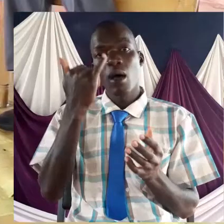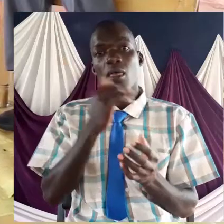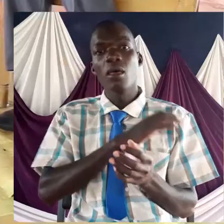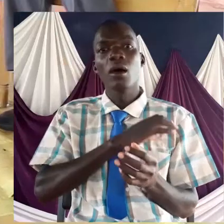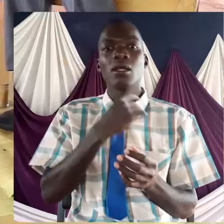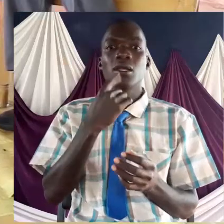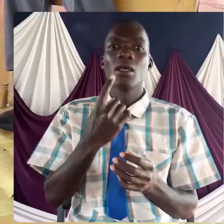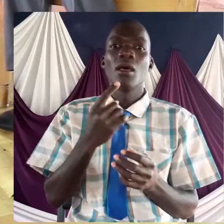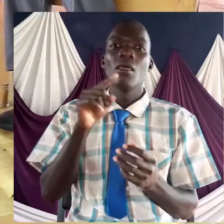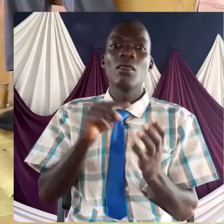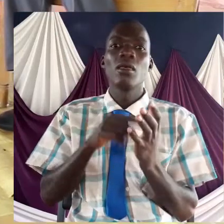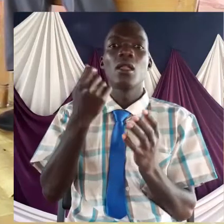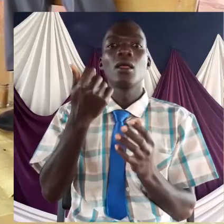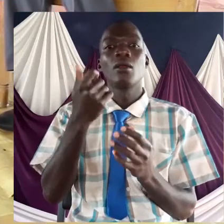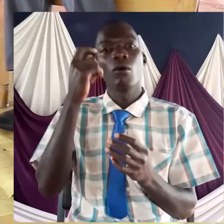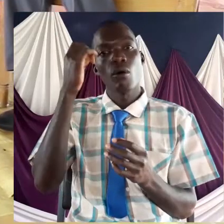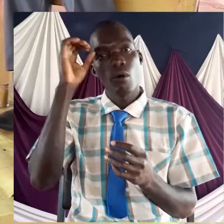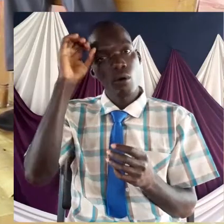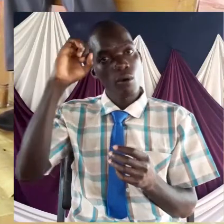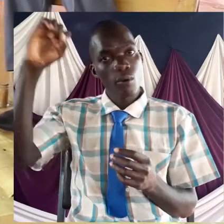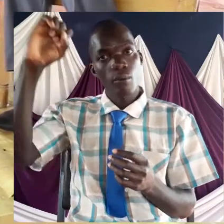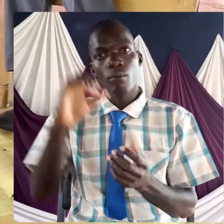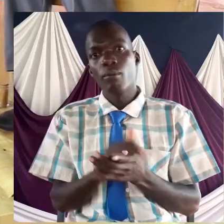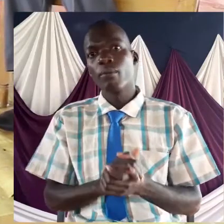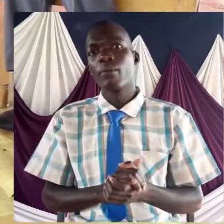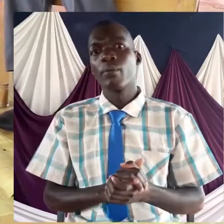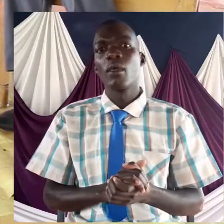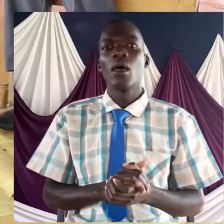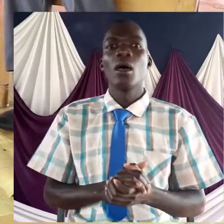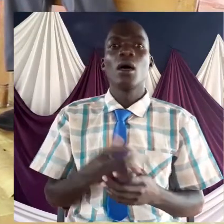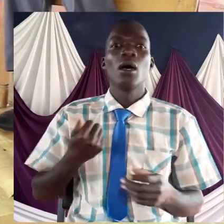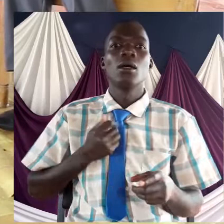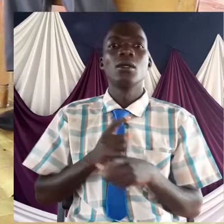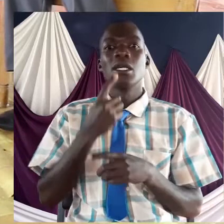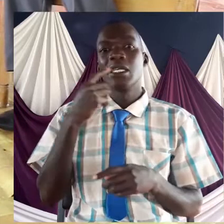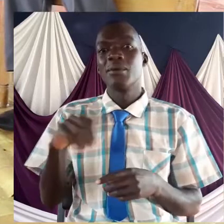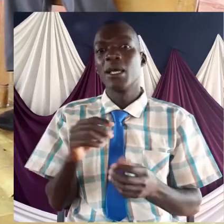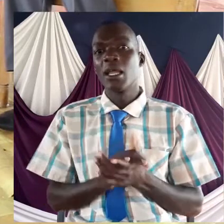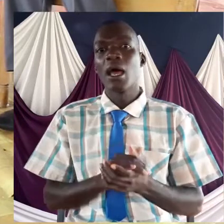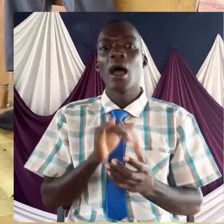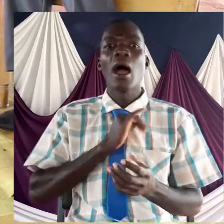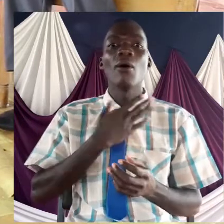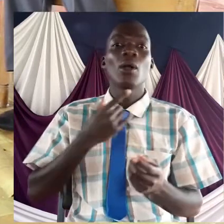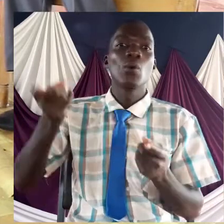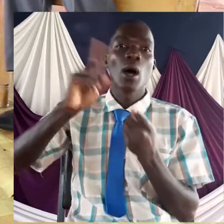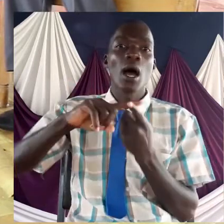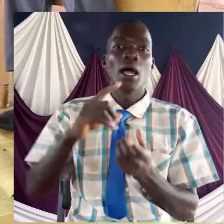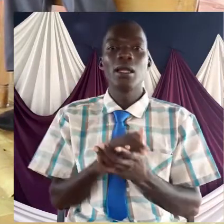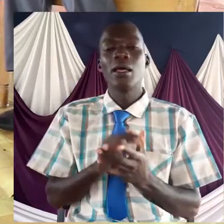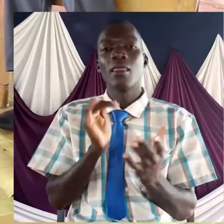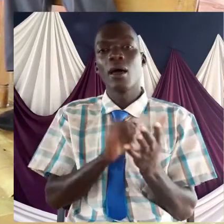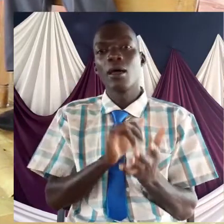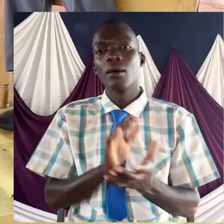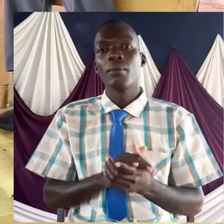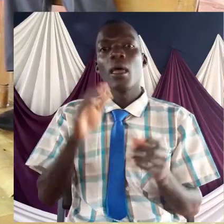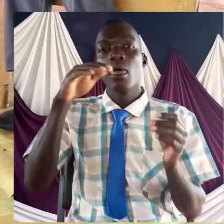characterizes who this little horn is. Yes. Sister, you have something to add there? I just want to add that